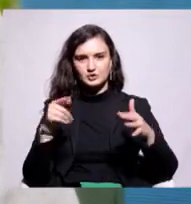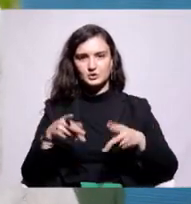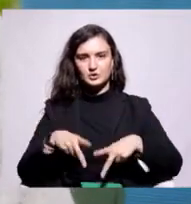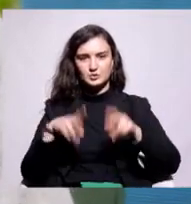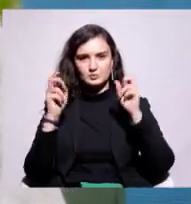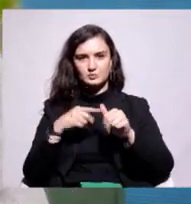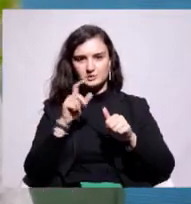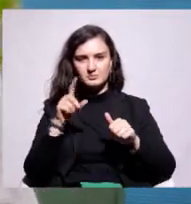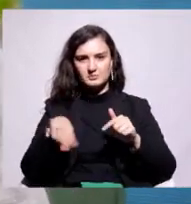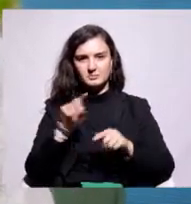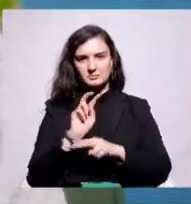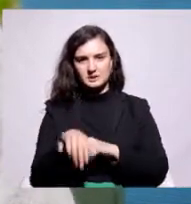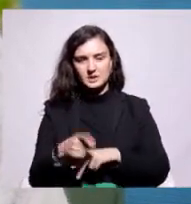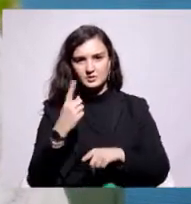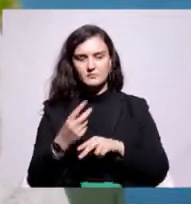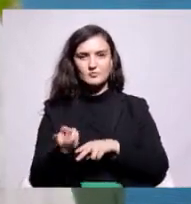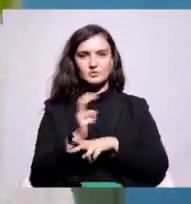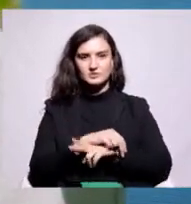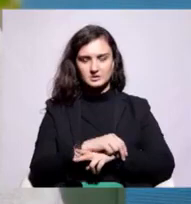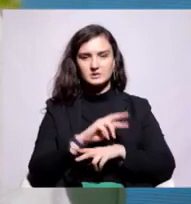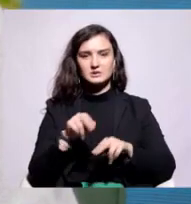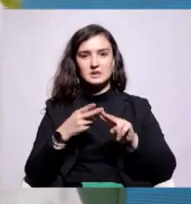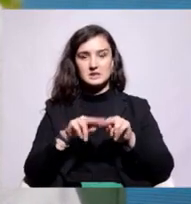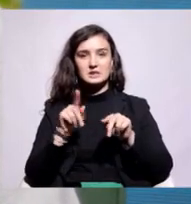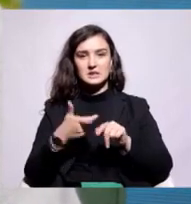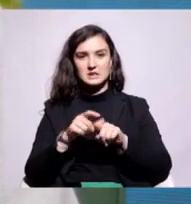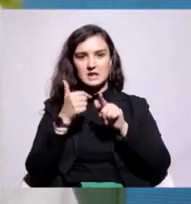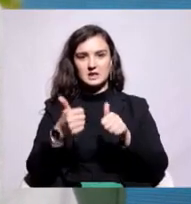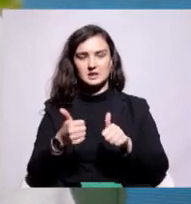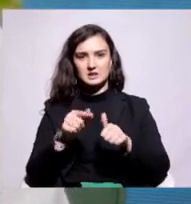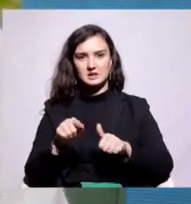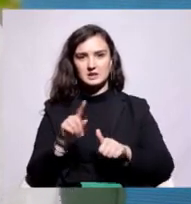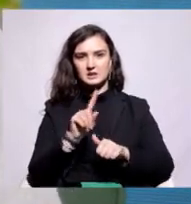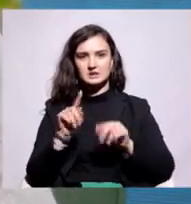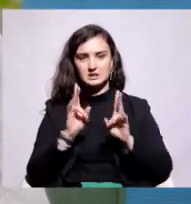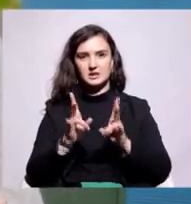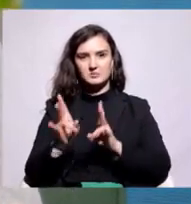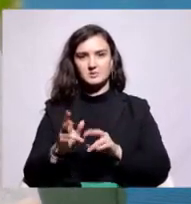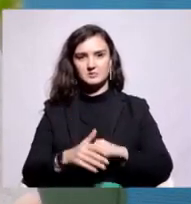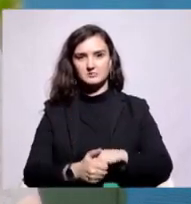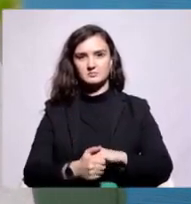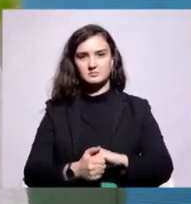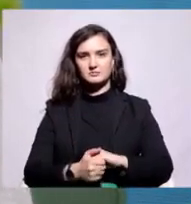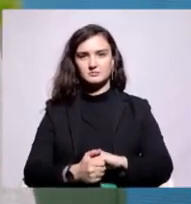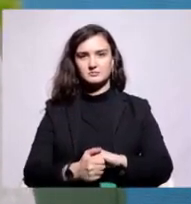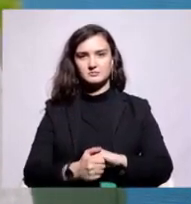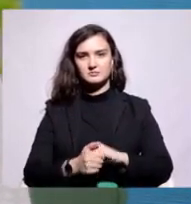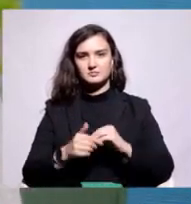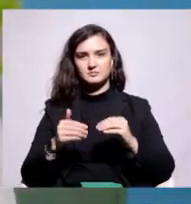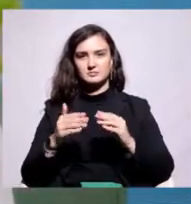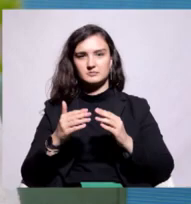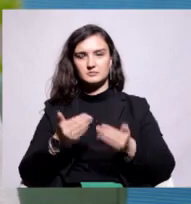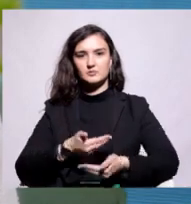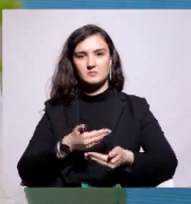hotel with people coming and going. And that is a good symbol, I think, of what's happened. Life in America